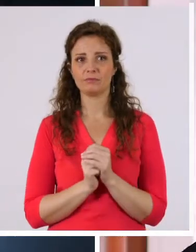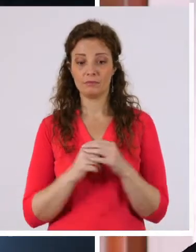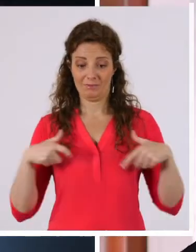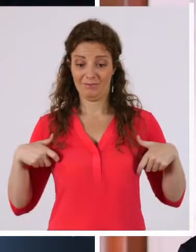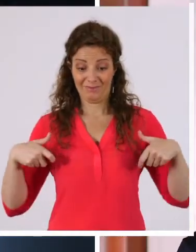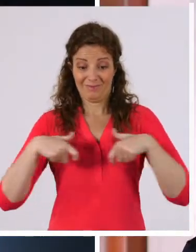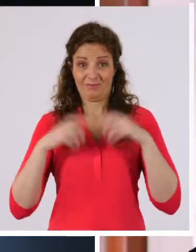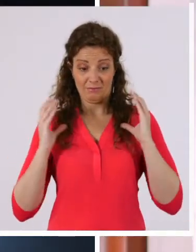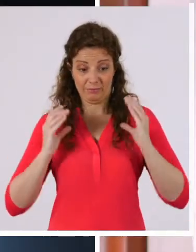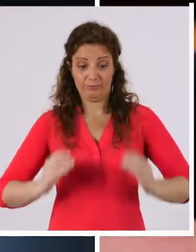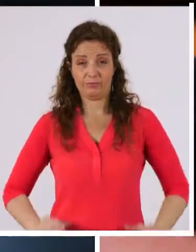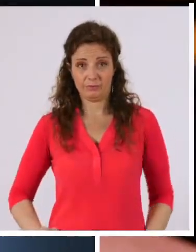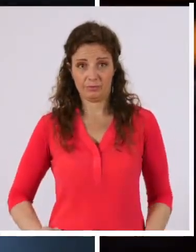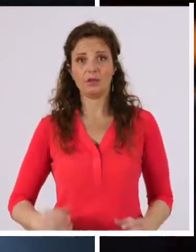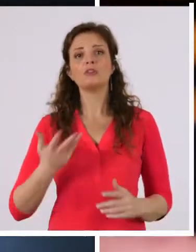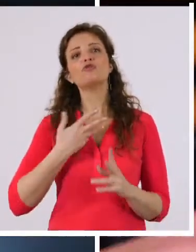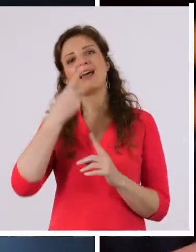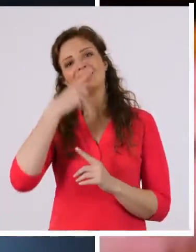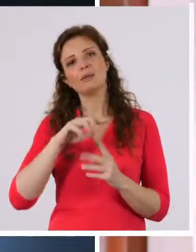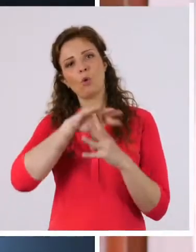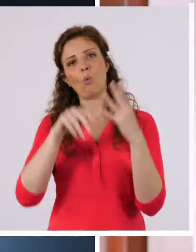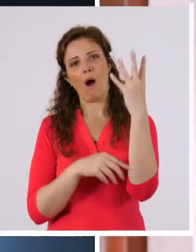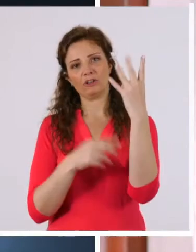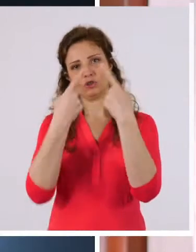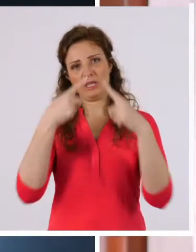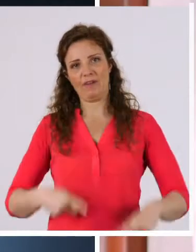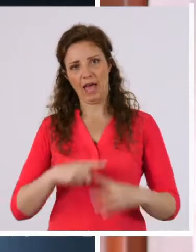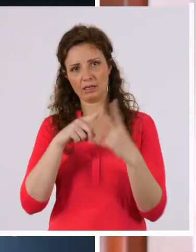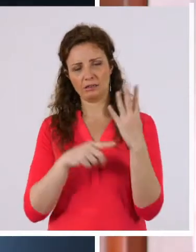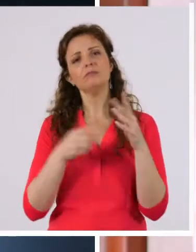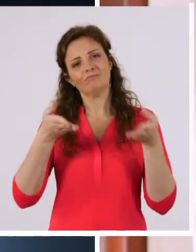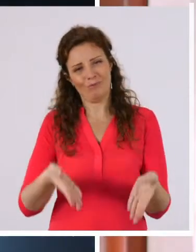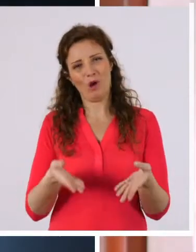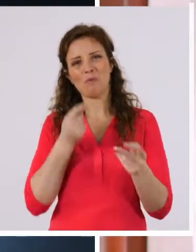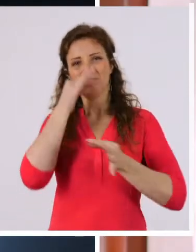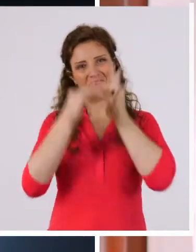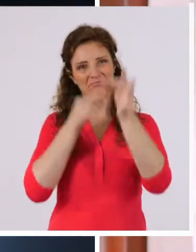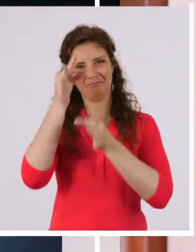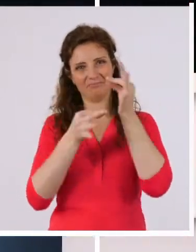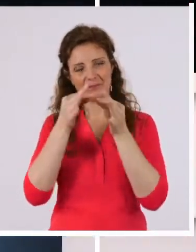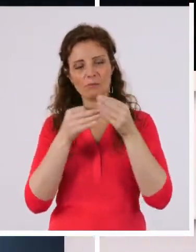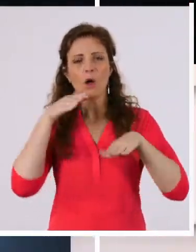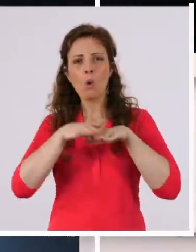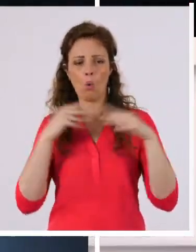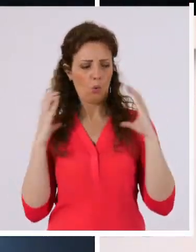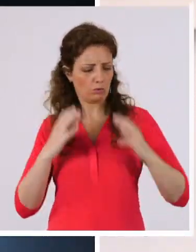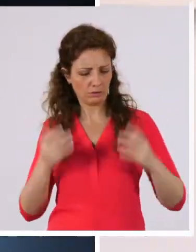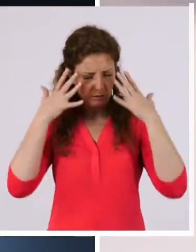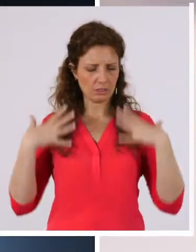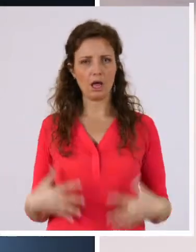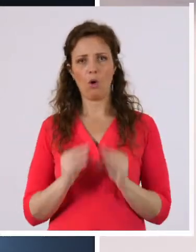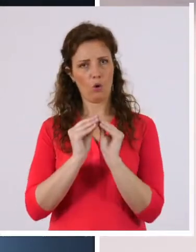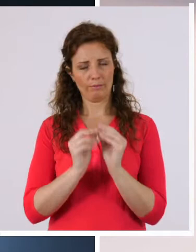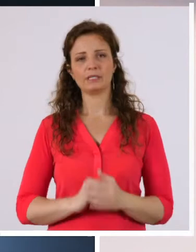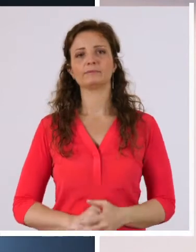There are four different types of life vests on board of this ship, and in the following you will be shown the correct ways to wear them.